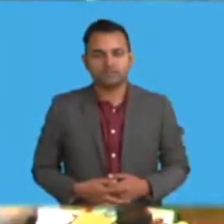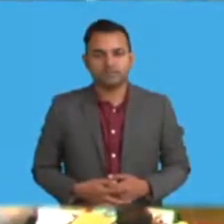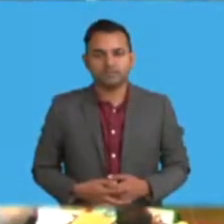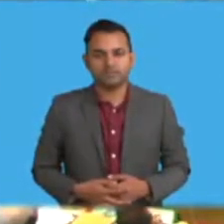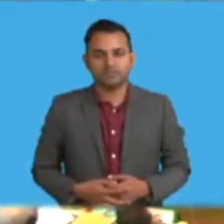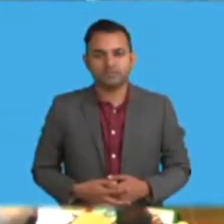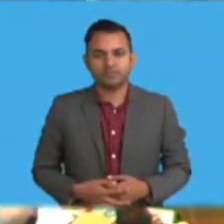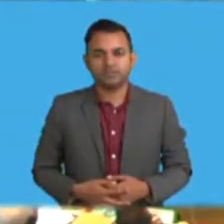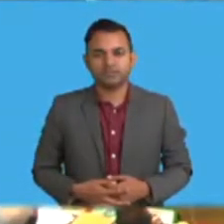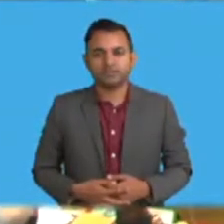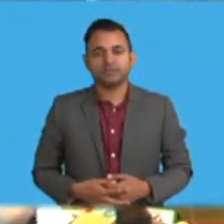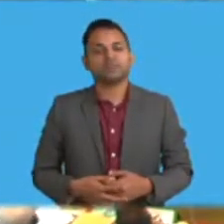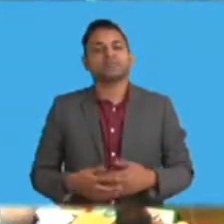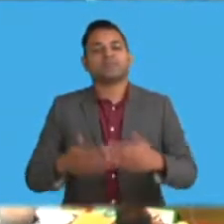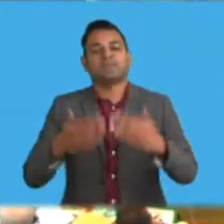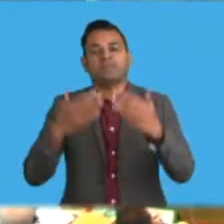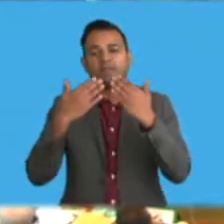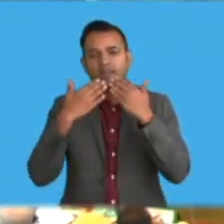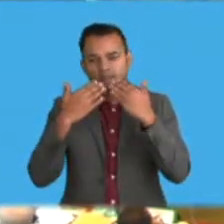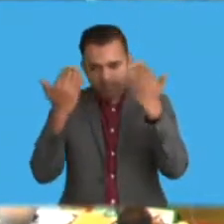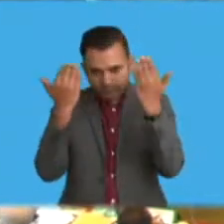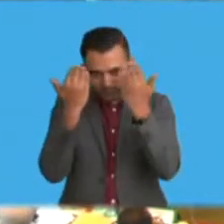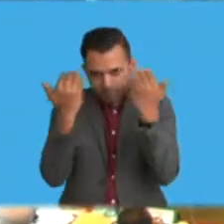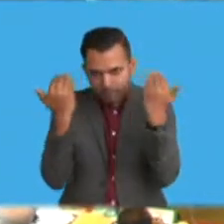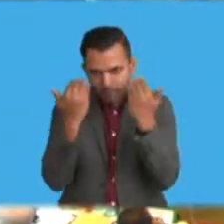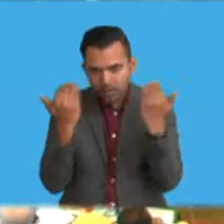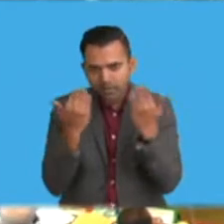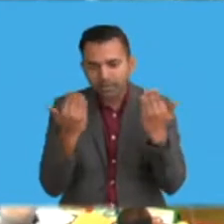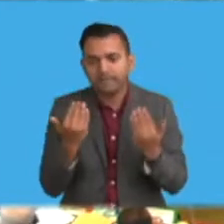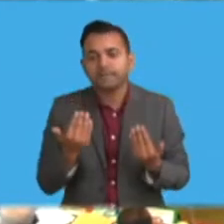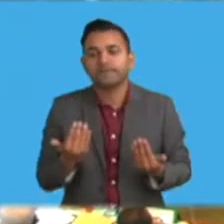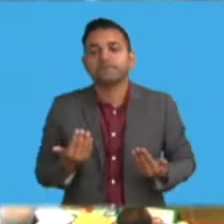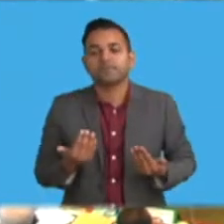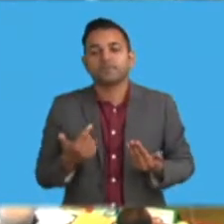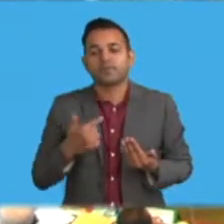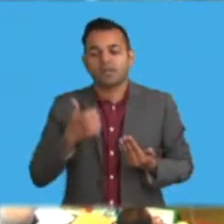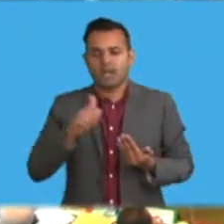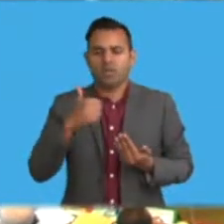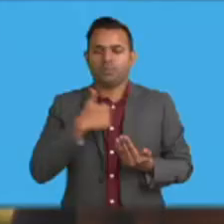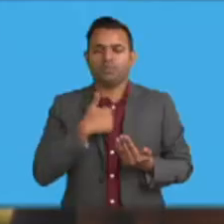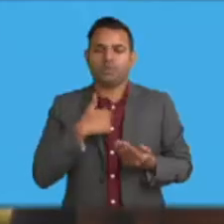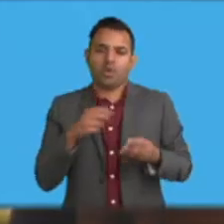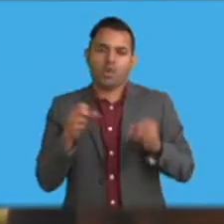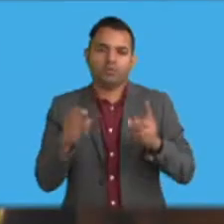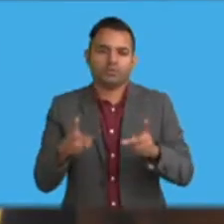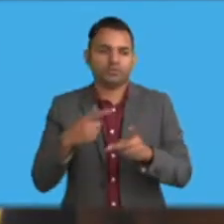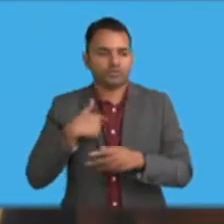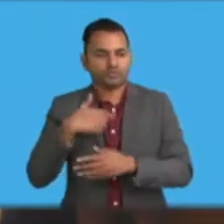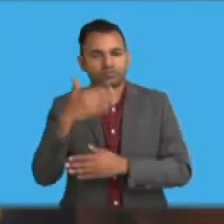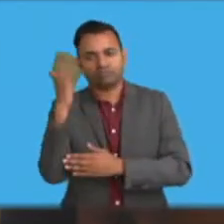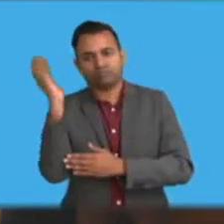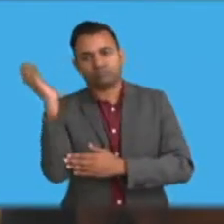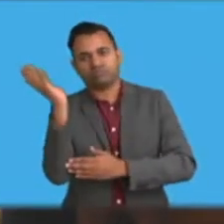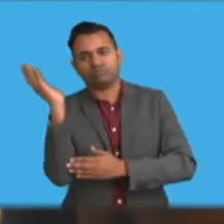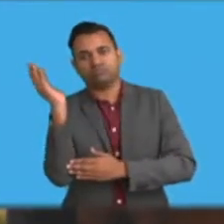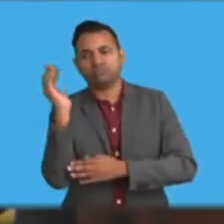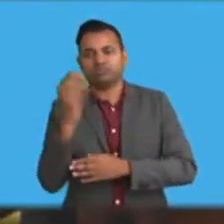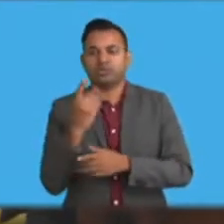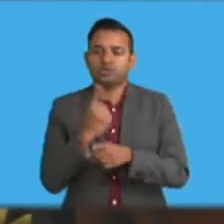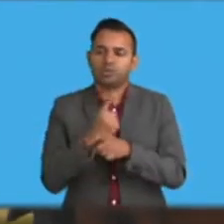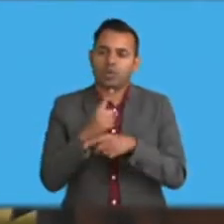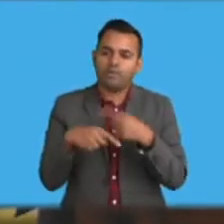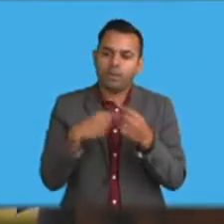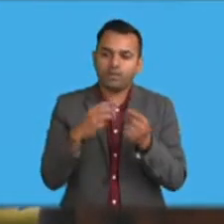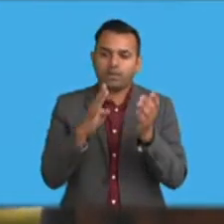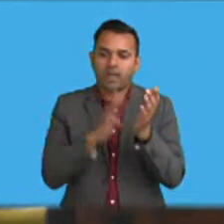I thank you, Madam Speaker, for allowing me the opportunity to make a ministerial statement with respect to MSBG and